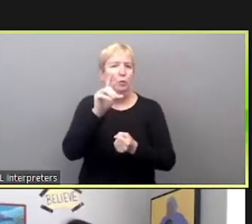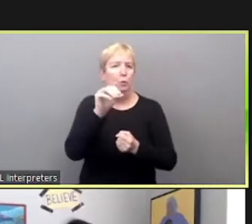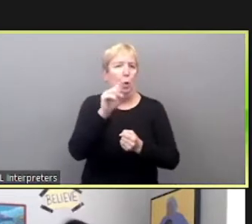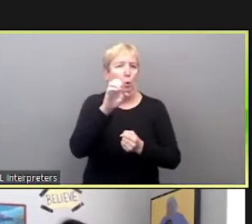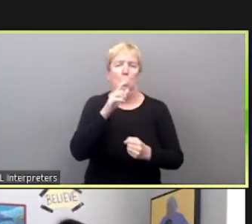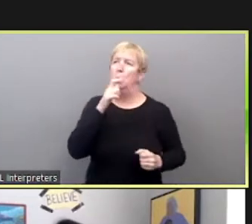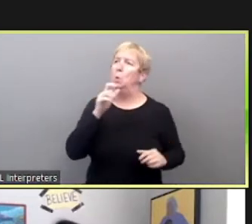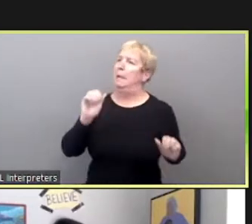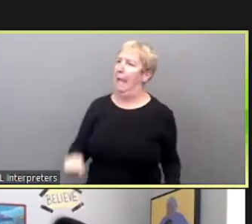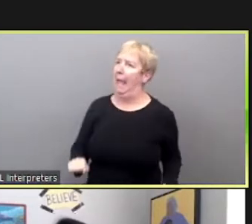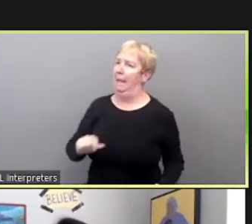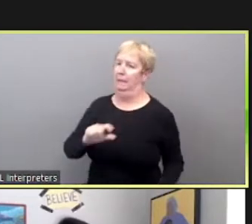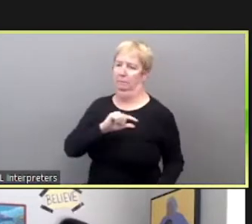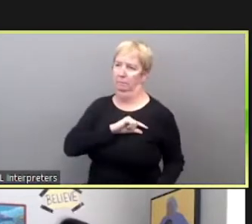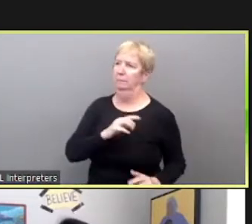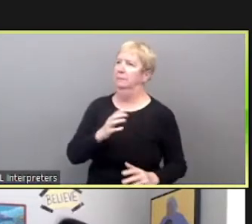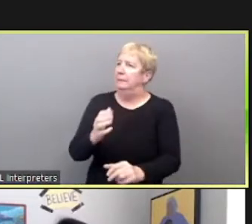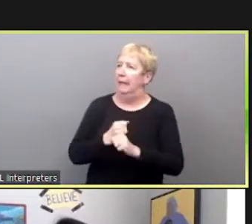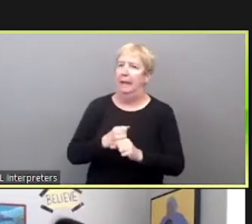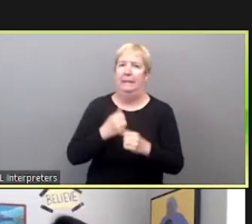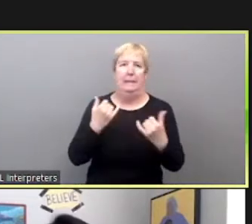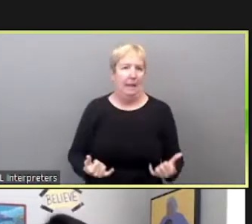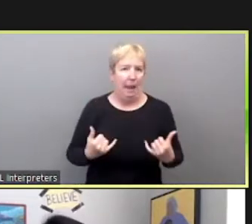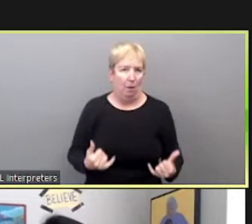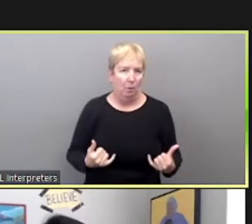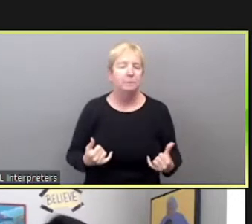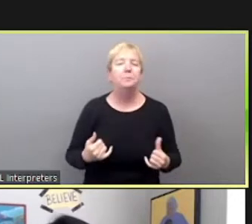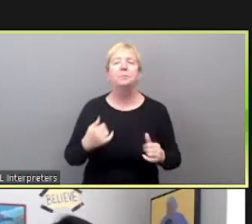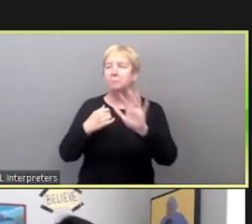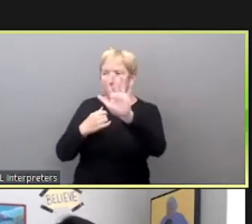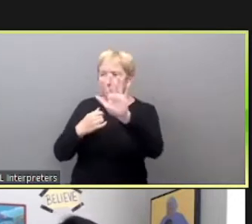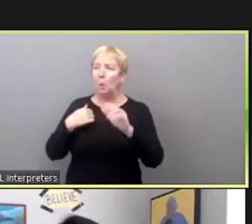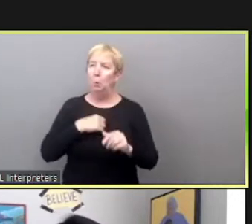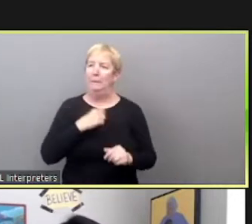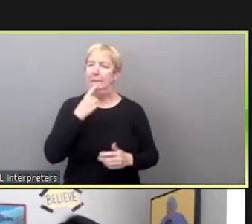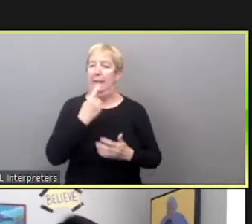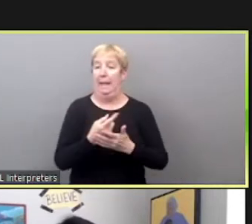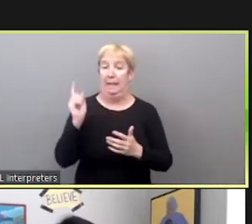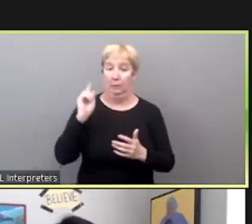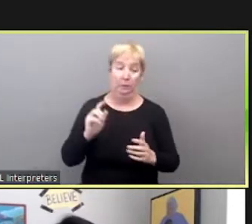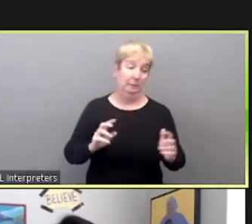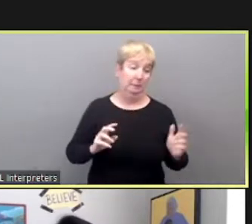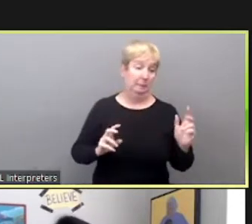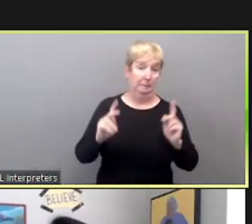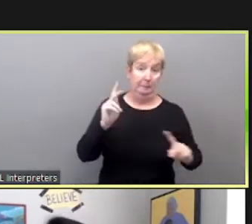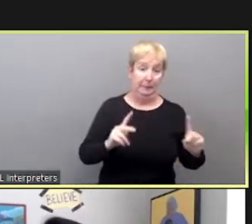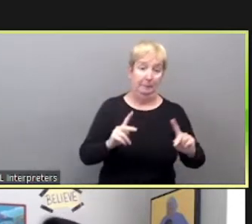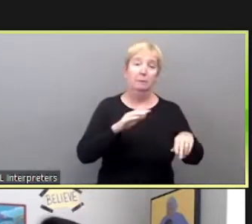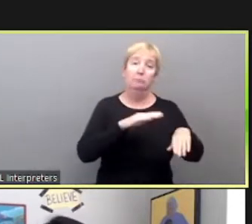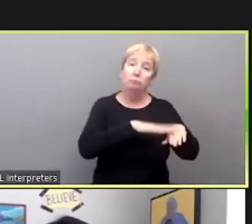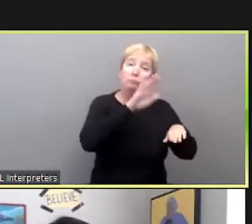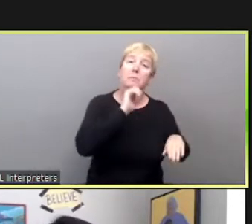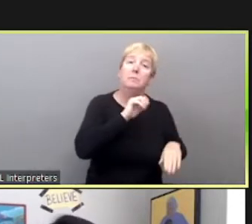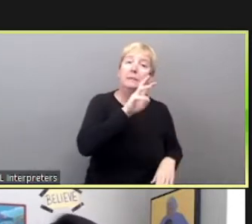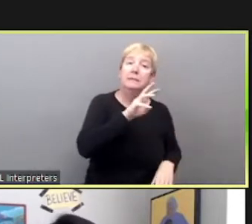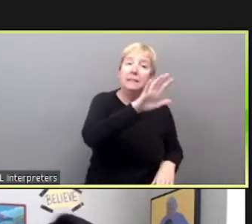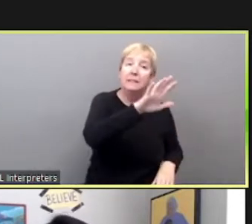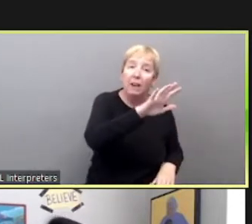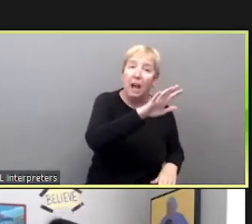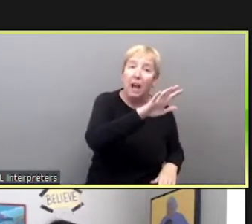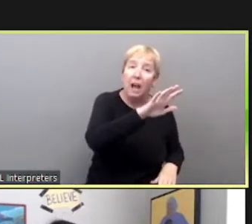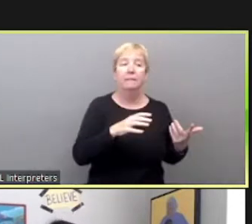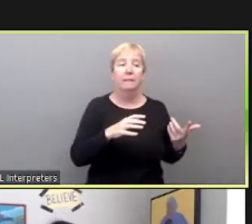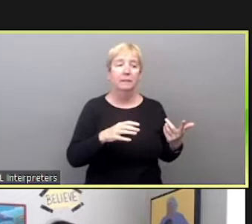week, we wanted to make sure that people who are older, people who are 65 and over, there's very few in residence